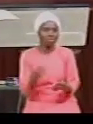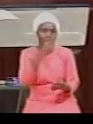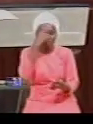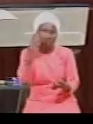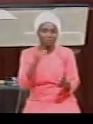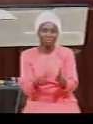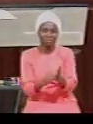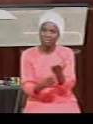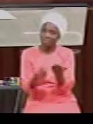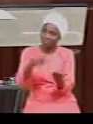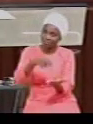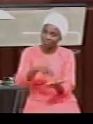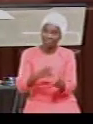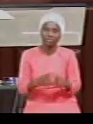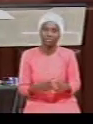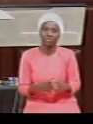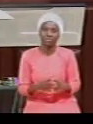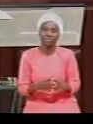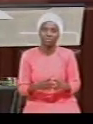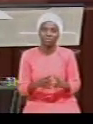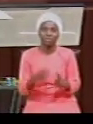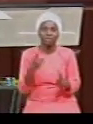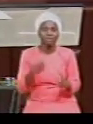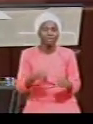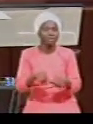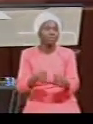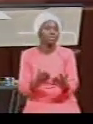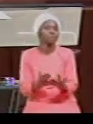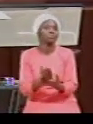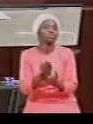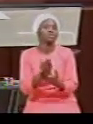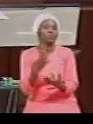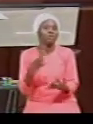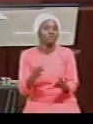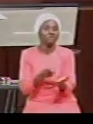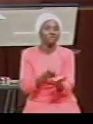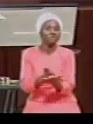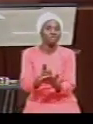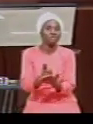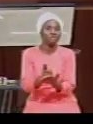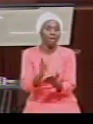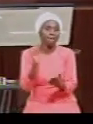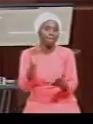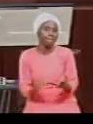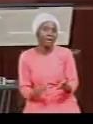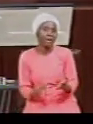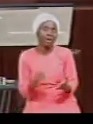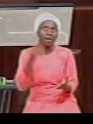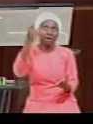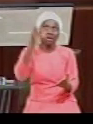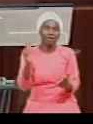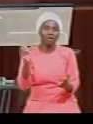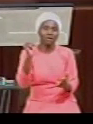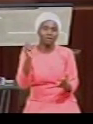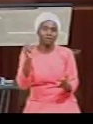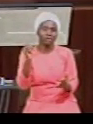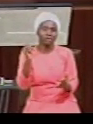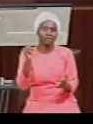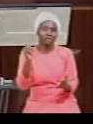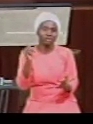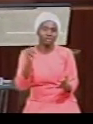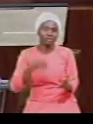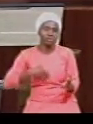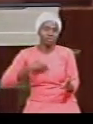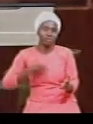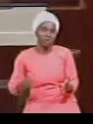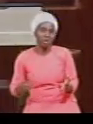that resurrection, the breakthrough of honesty by God's willing people.